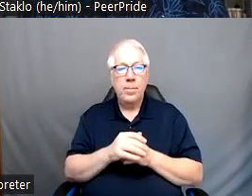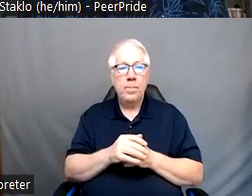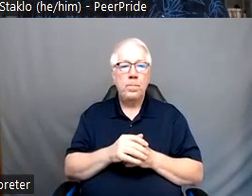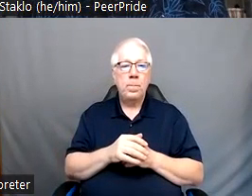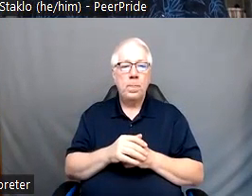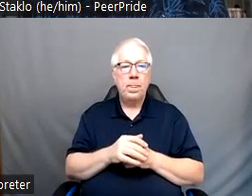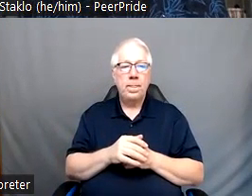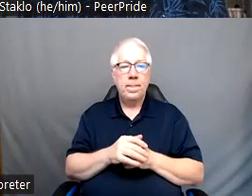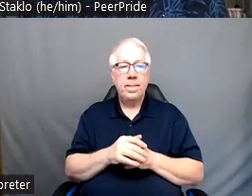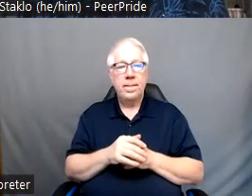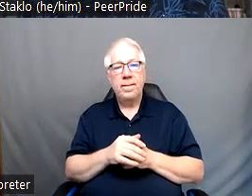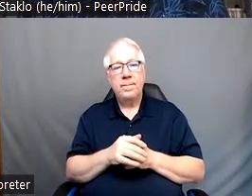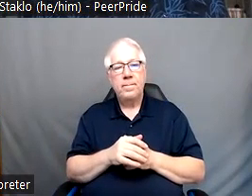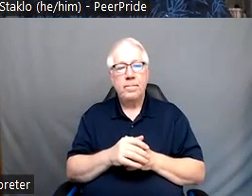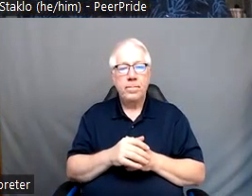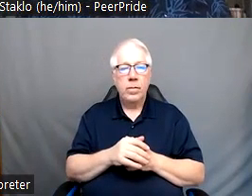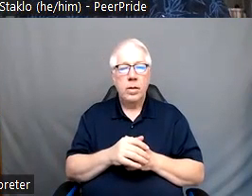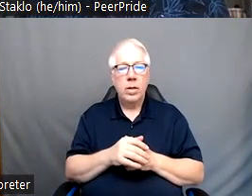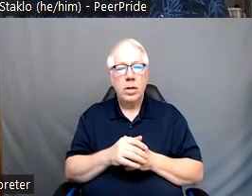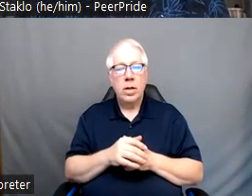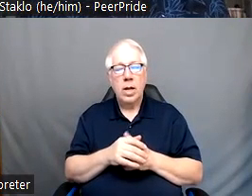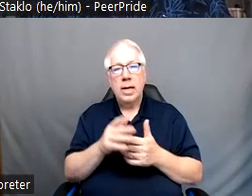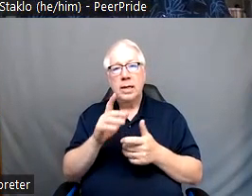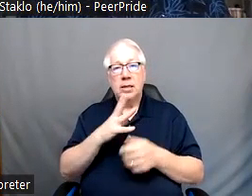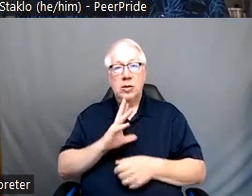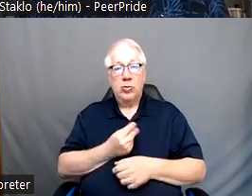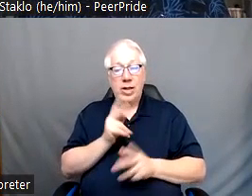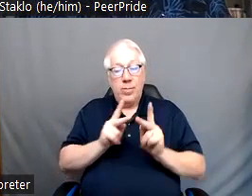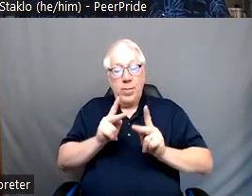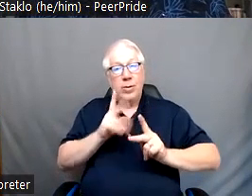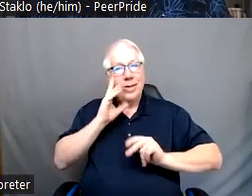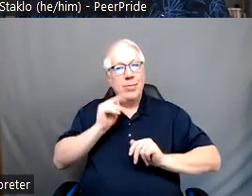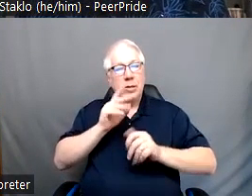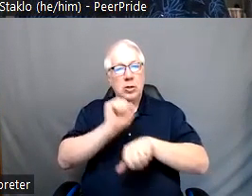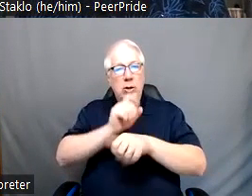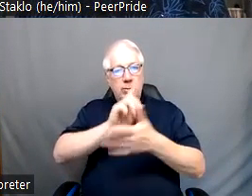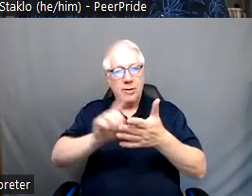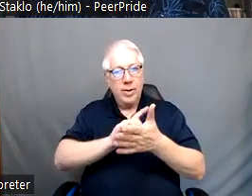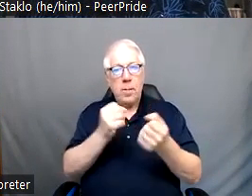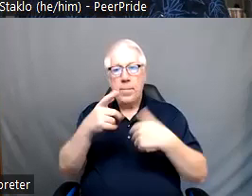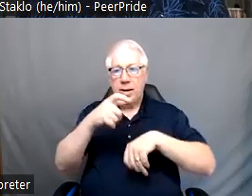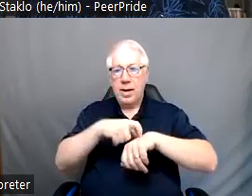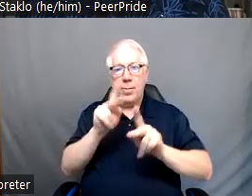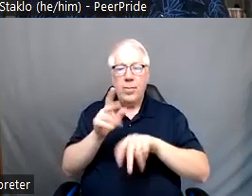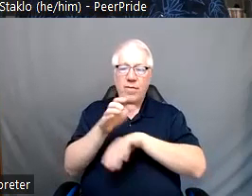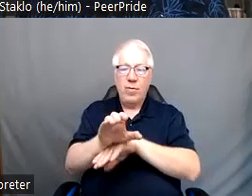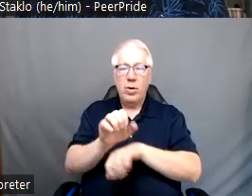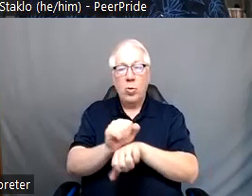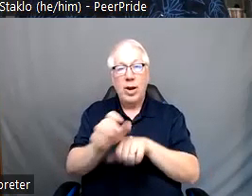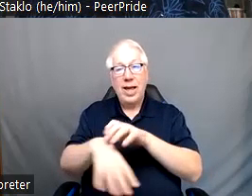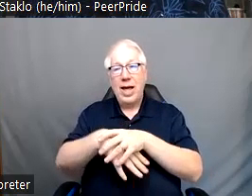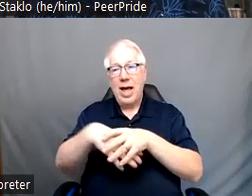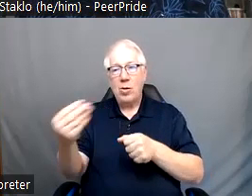And add to the fact that, trans people experience job discrimination. A lot of the times people are forced to work outside of like